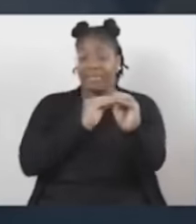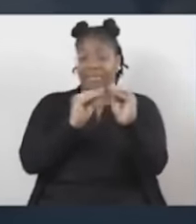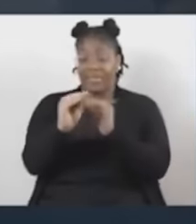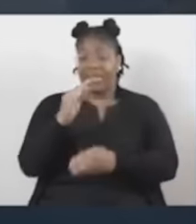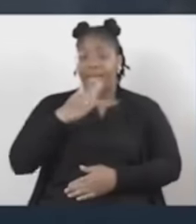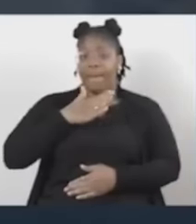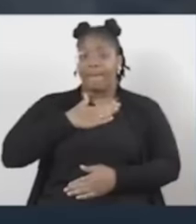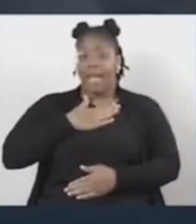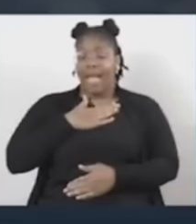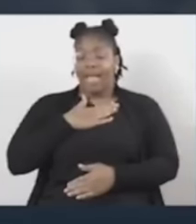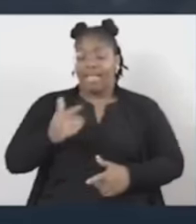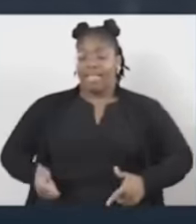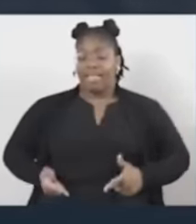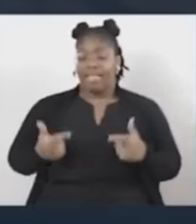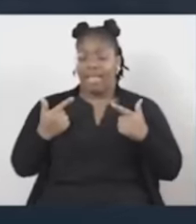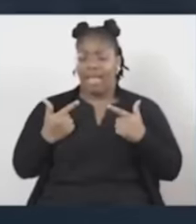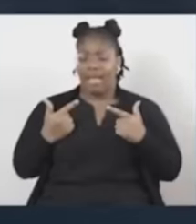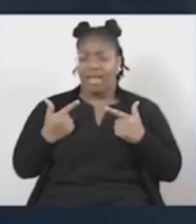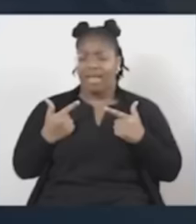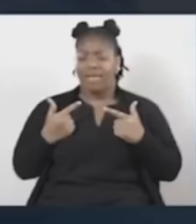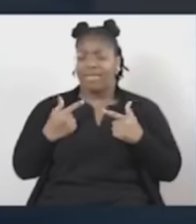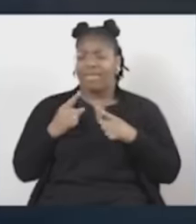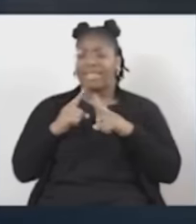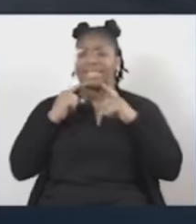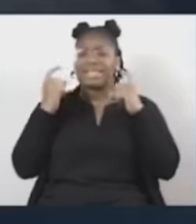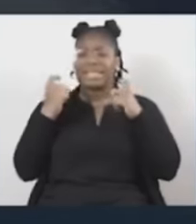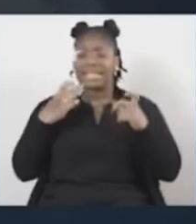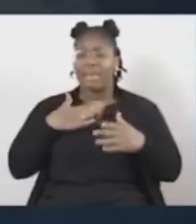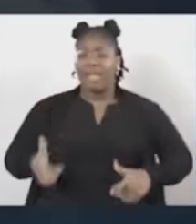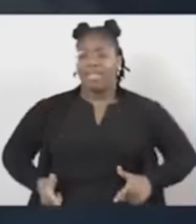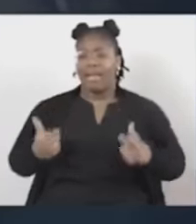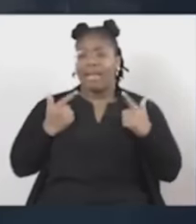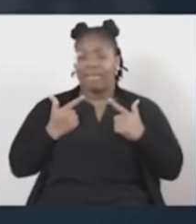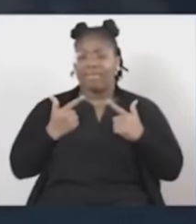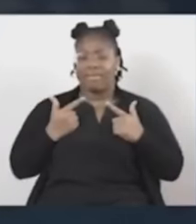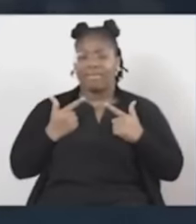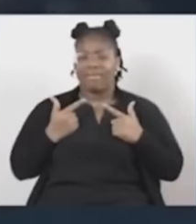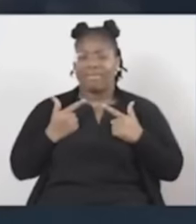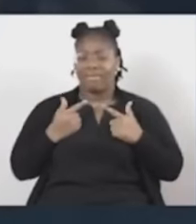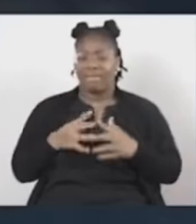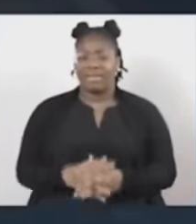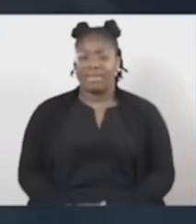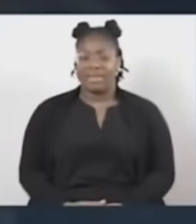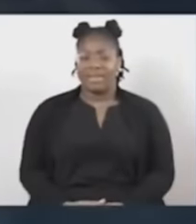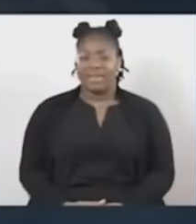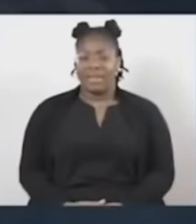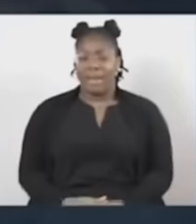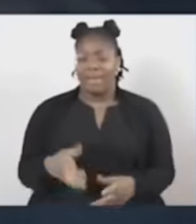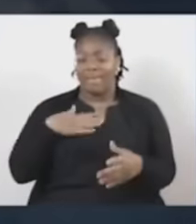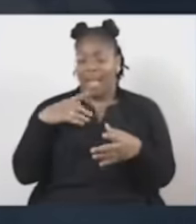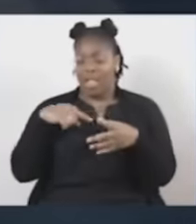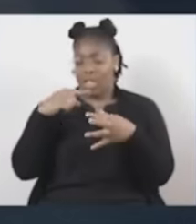my loose threads. Turn the person on the other side, tell him it's time to fix my